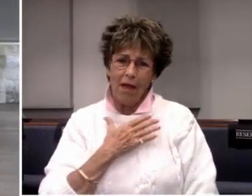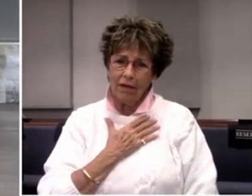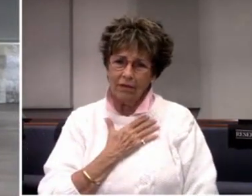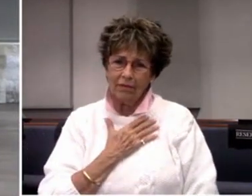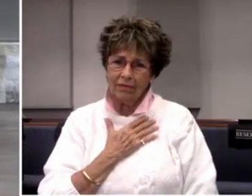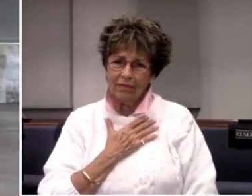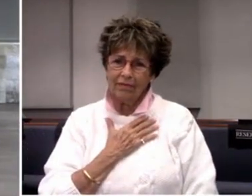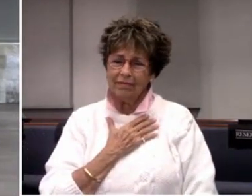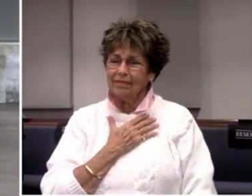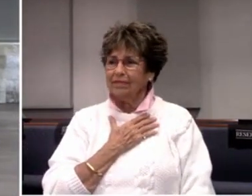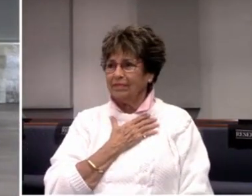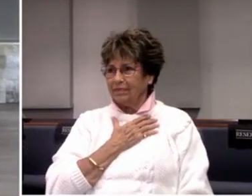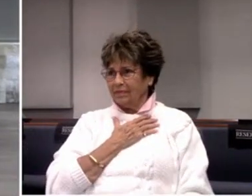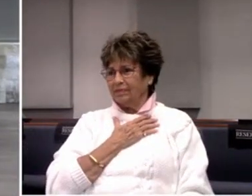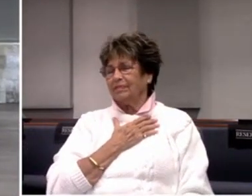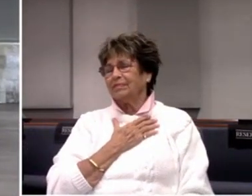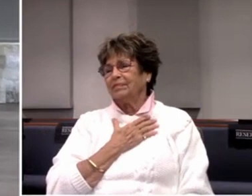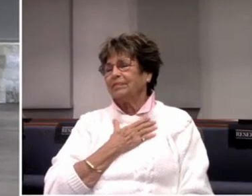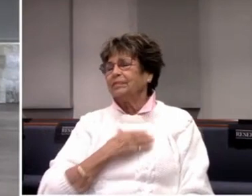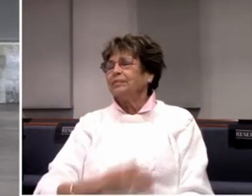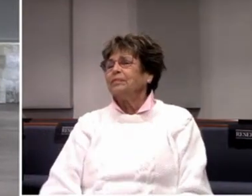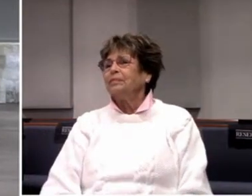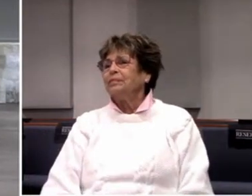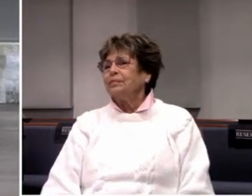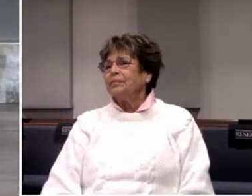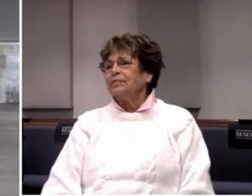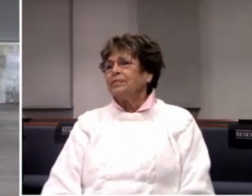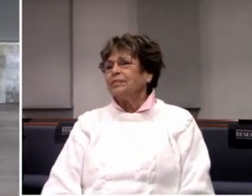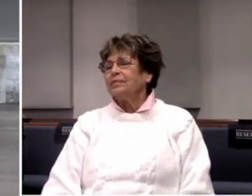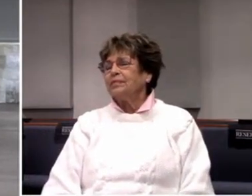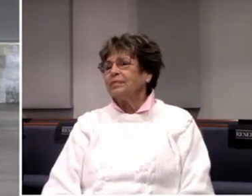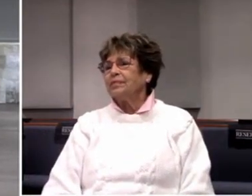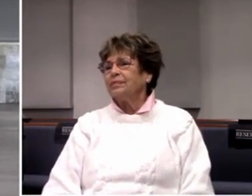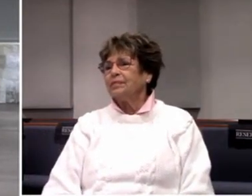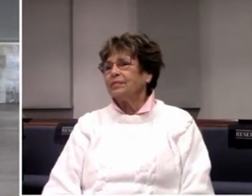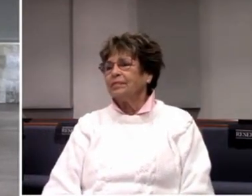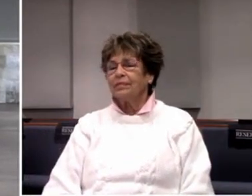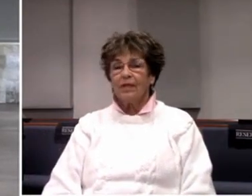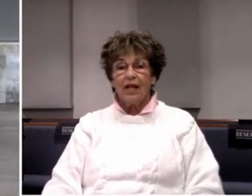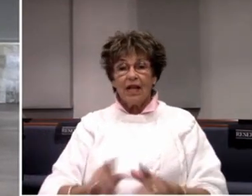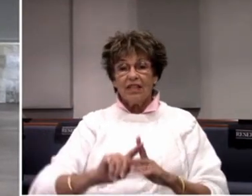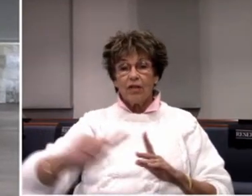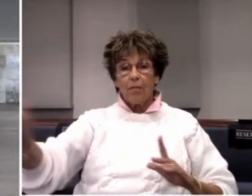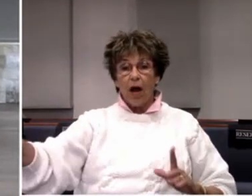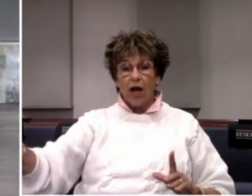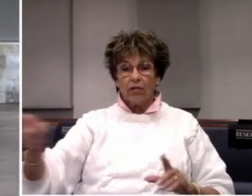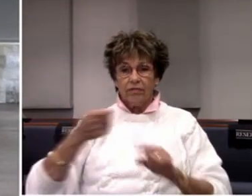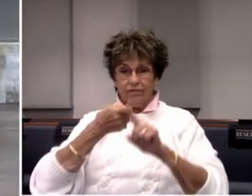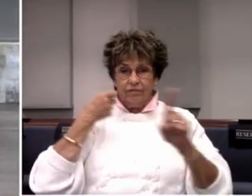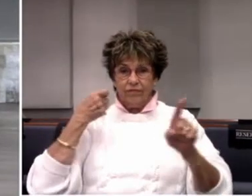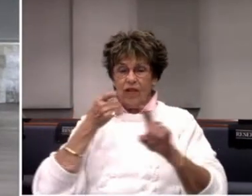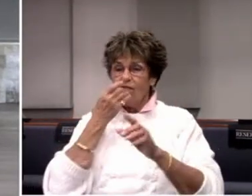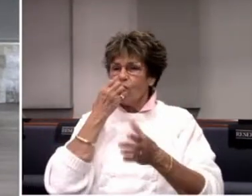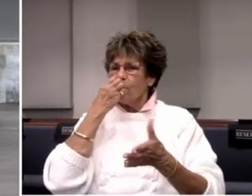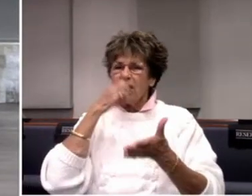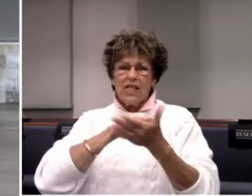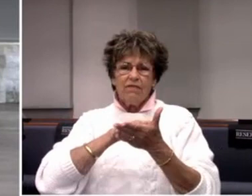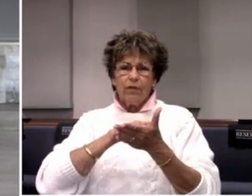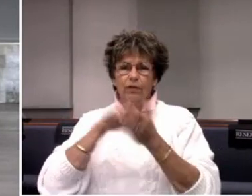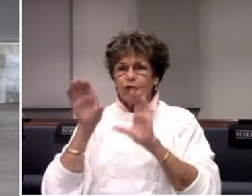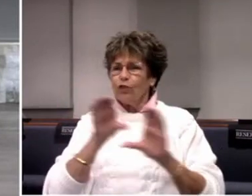Listen to this verse, Psalm 34, 14. Depart from evil, do